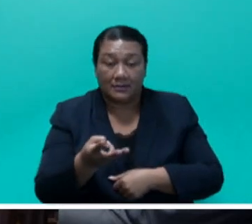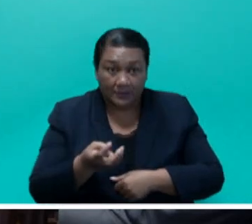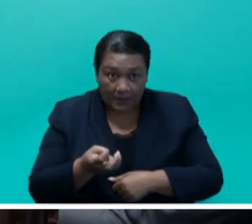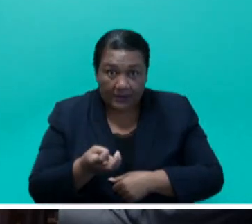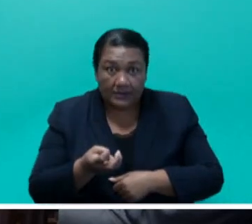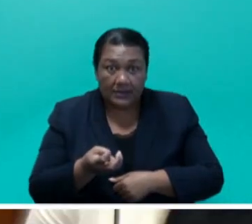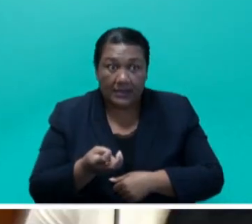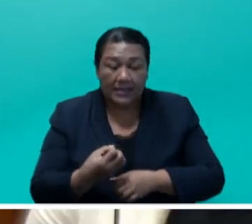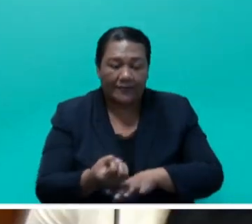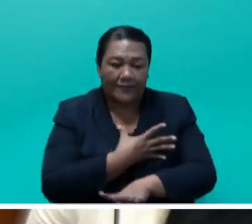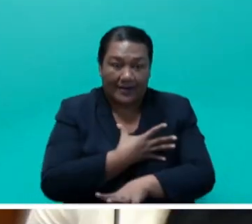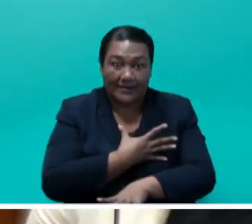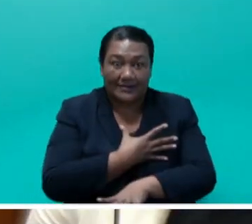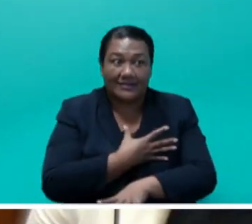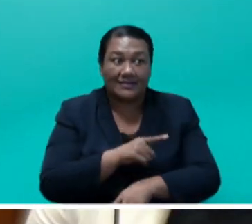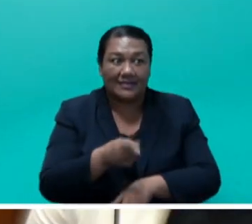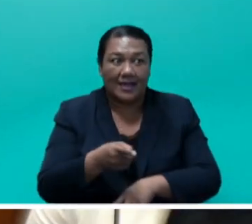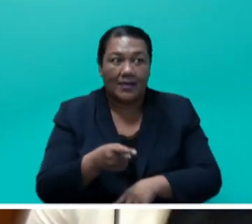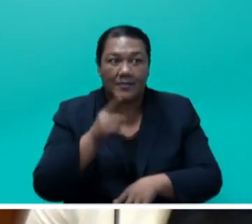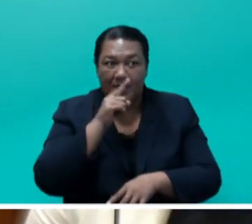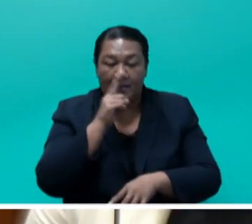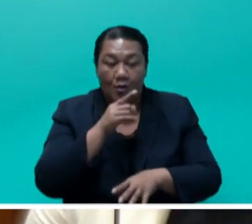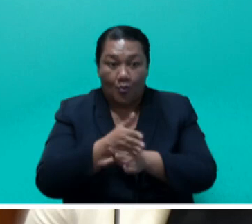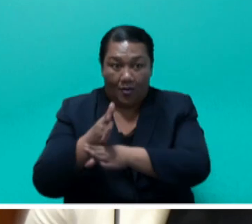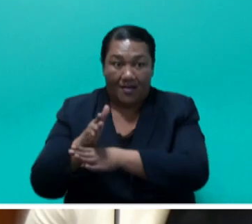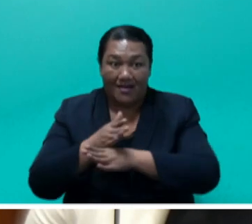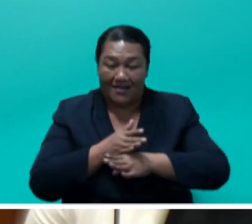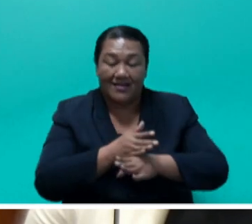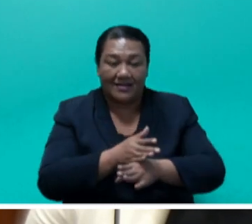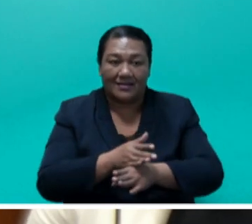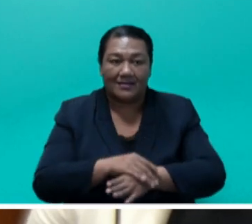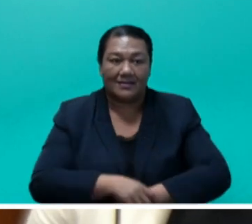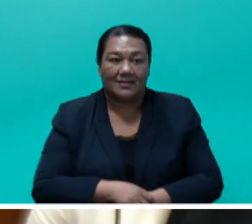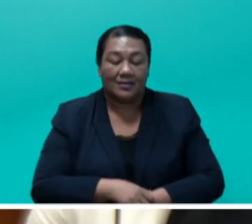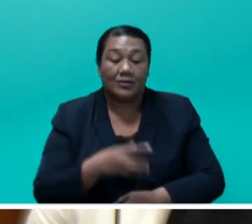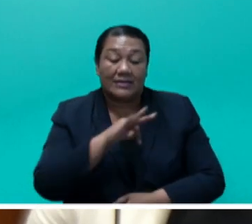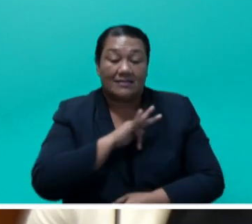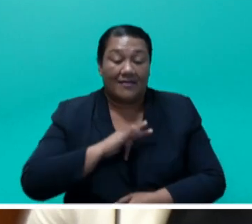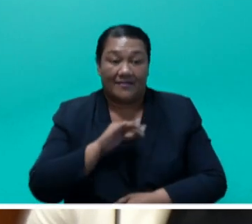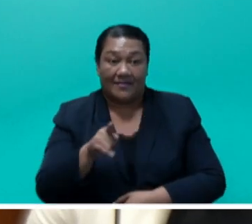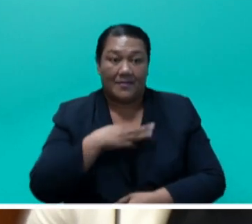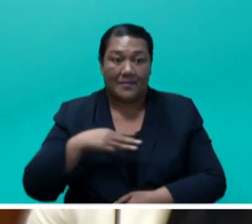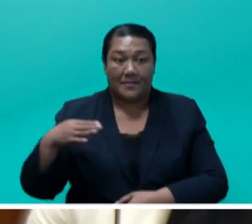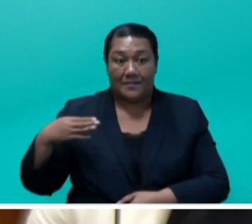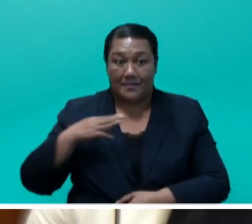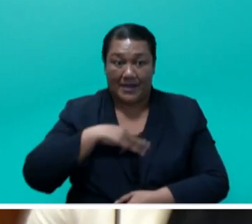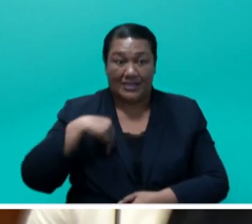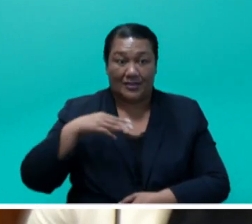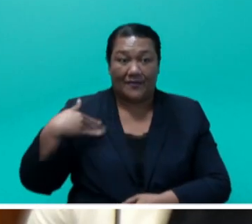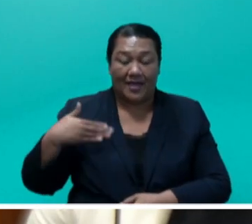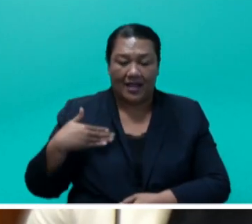affecting healthcare workers employed by the Ministry. And some of these discrepancies have